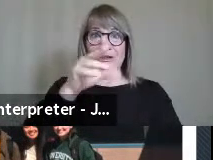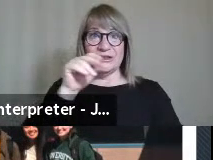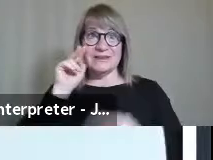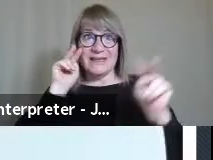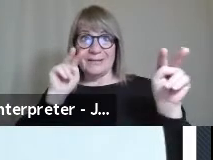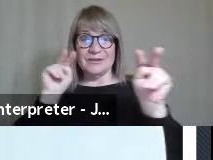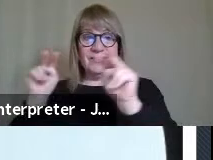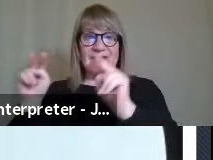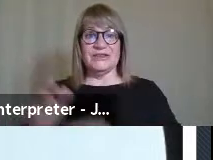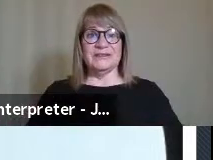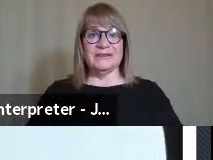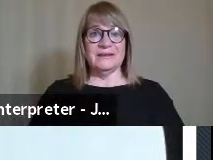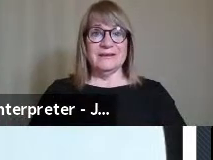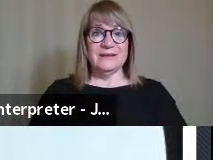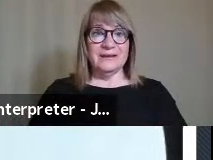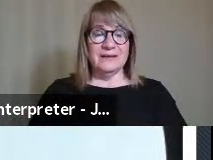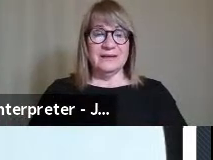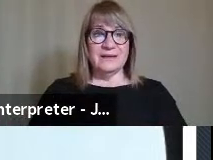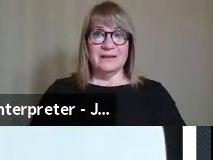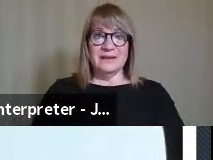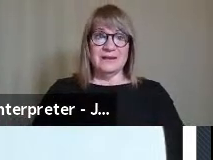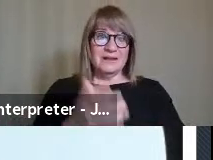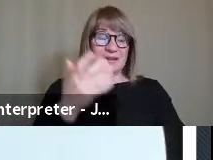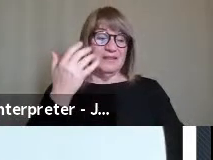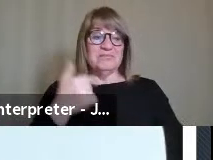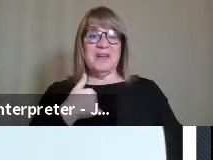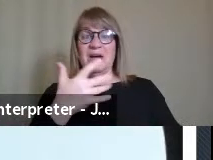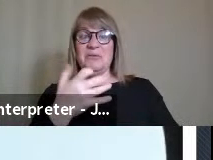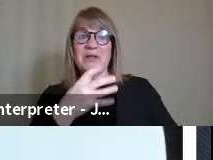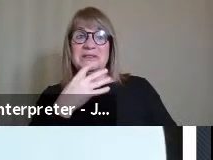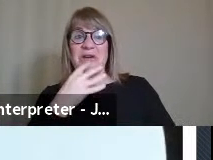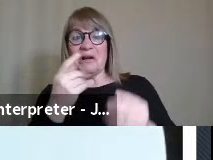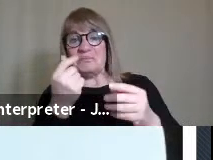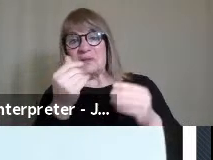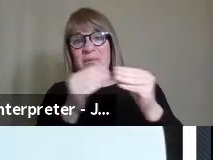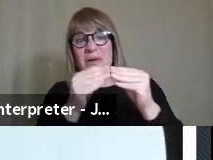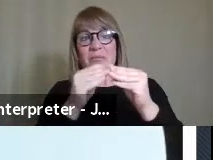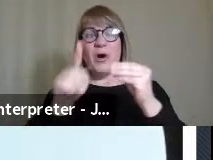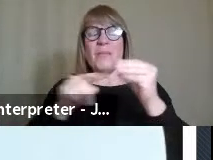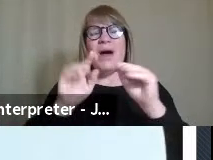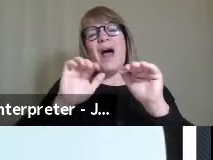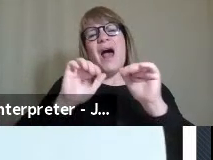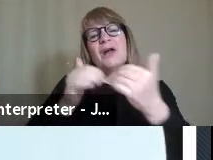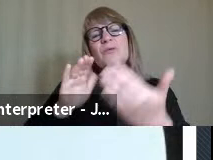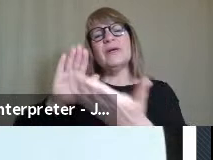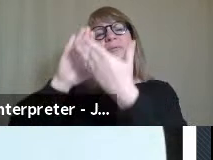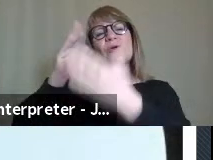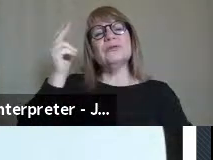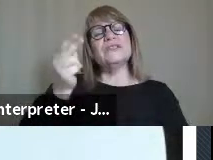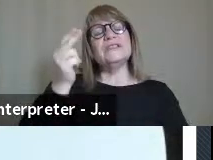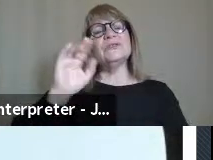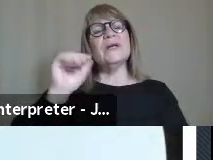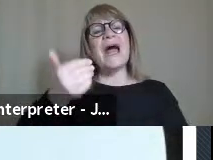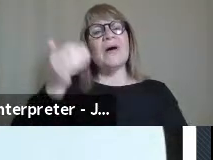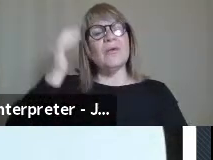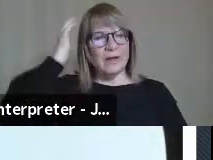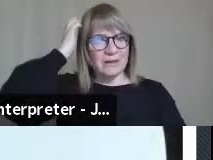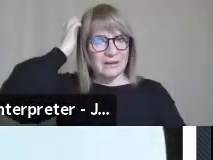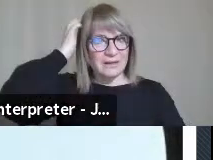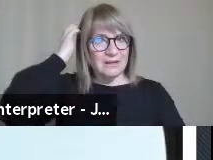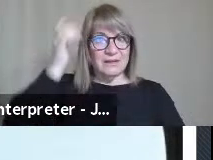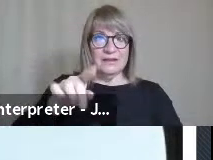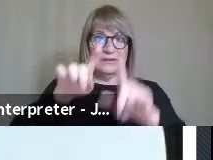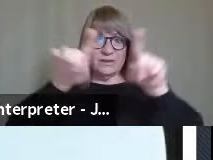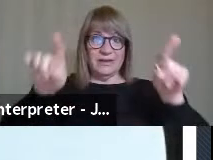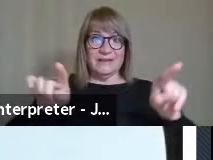so i just want to just to talk a little bit more about how we approach this history and so the image in this slide